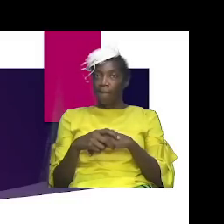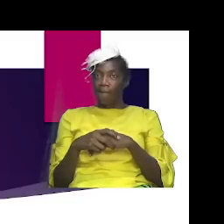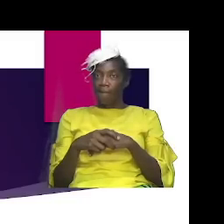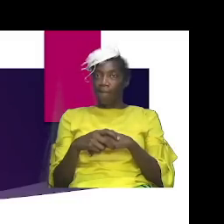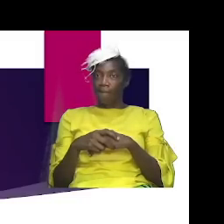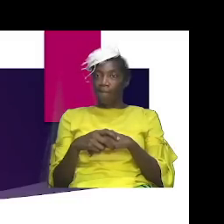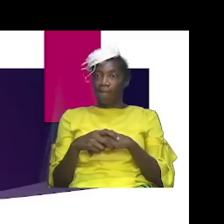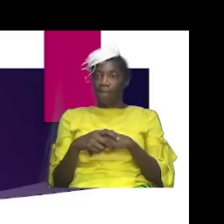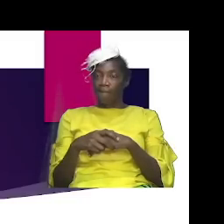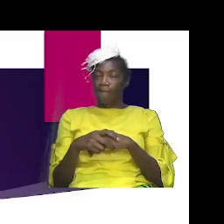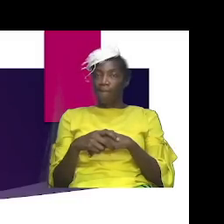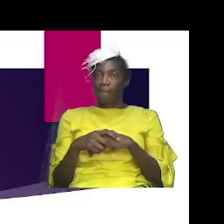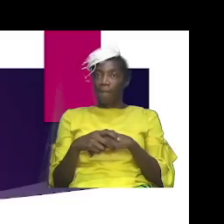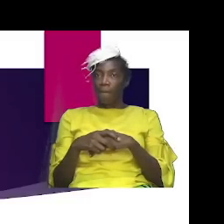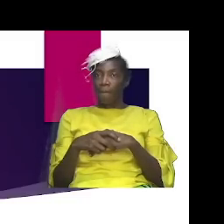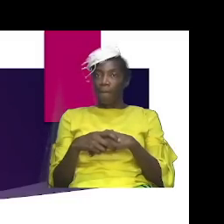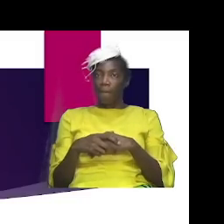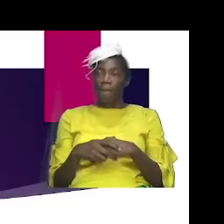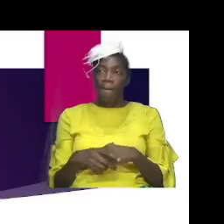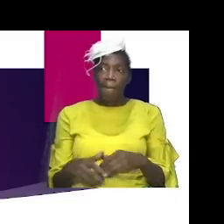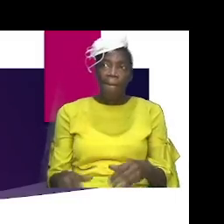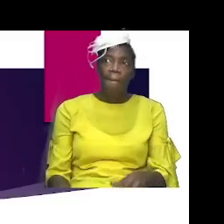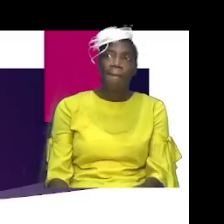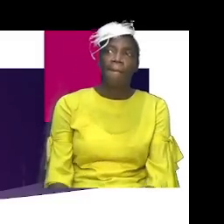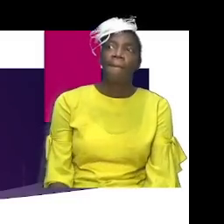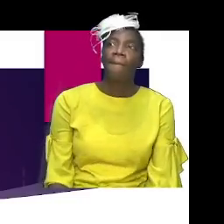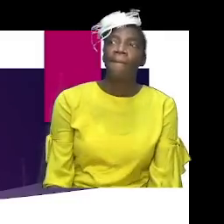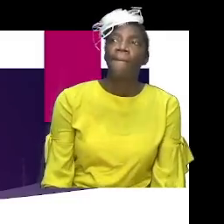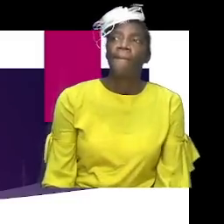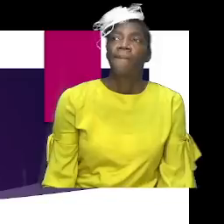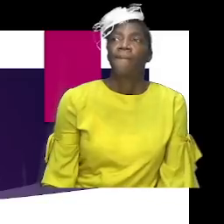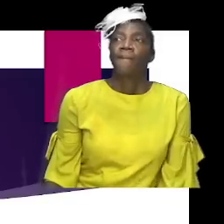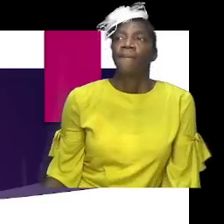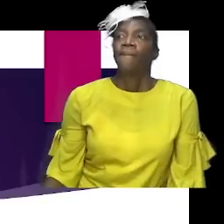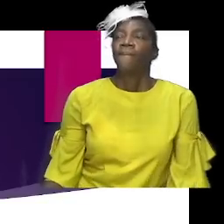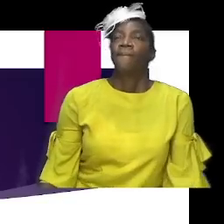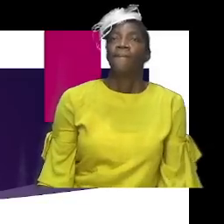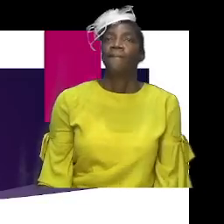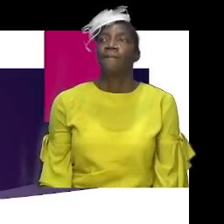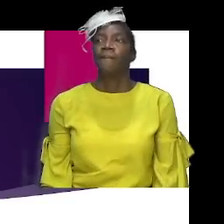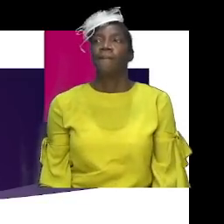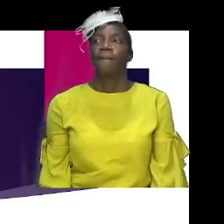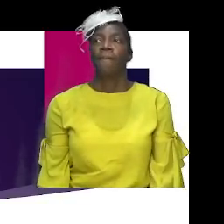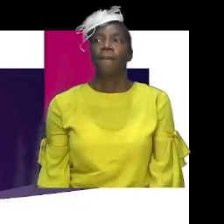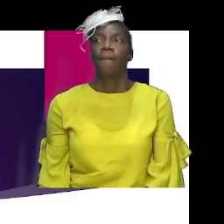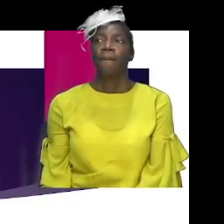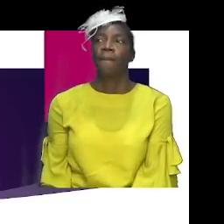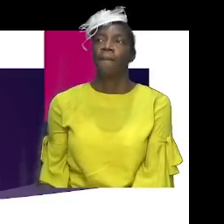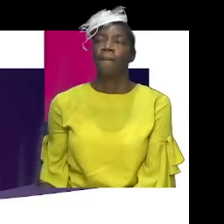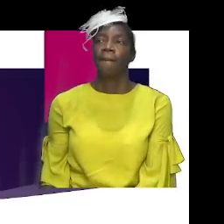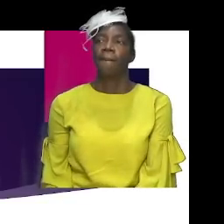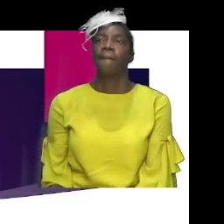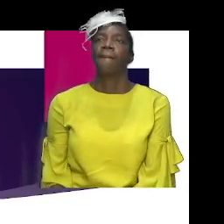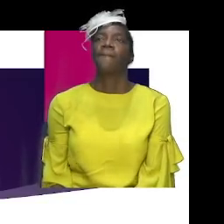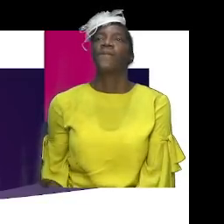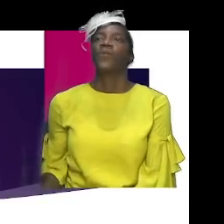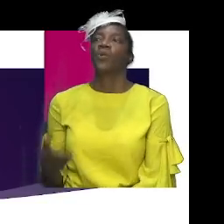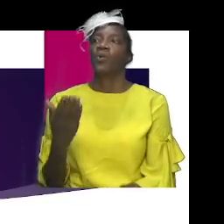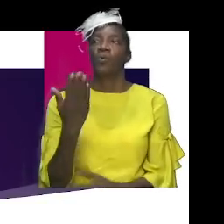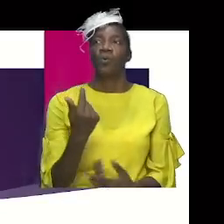we go forward. I wanted to stress on that for probably a minute. I want